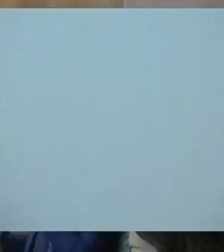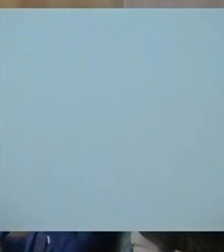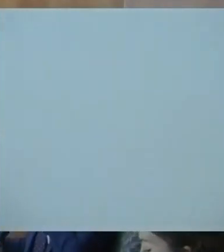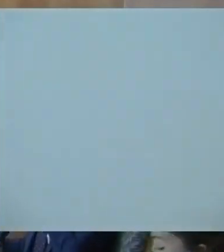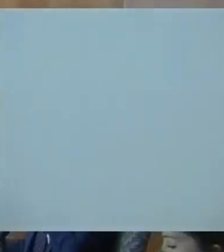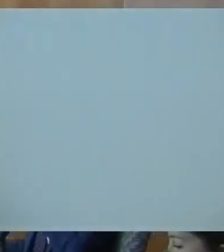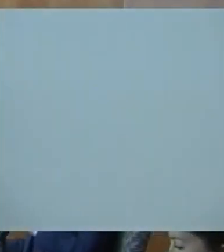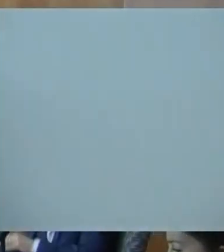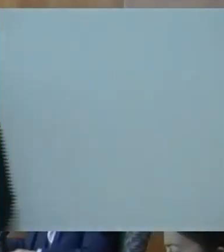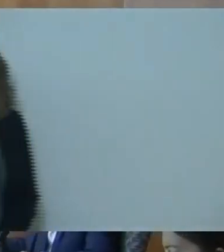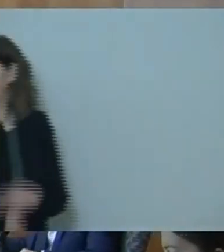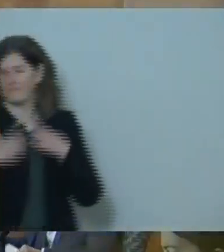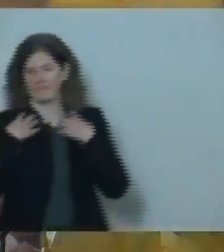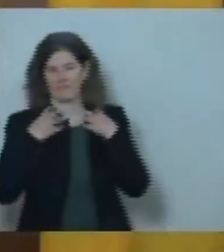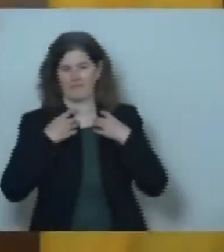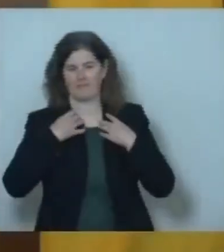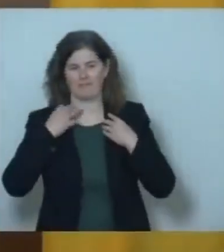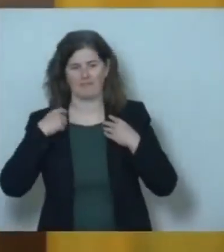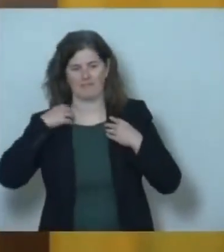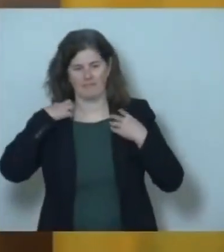from the medical assistance team,